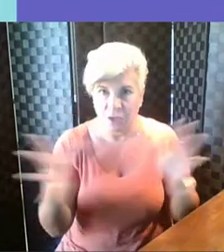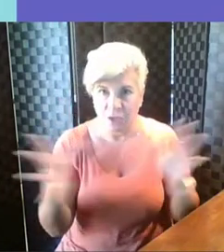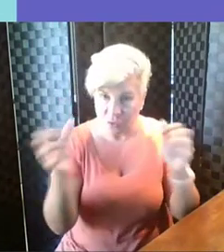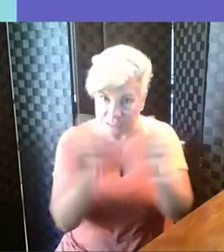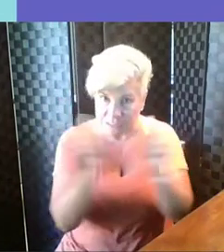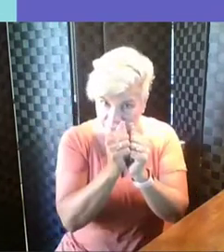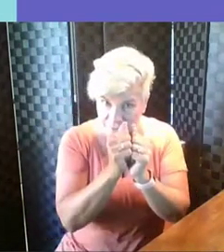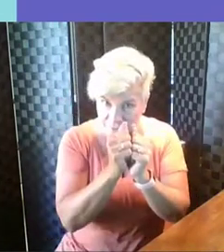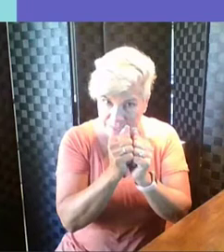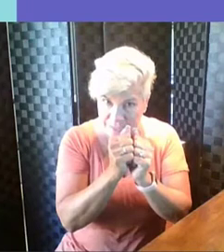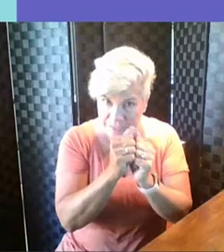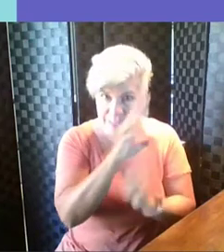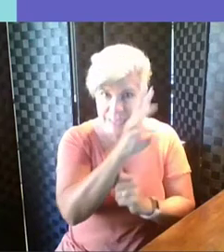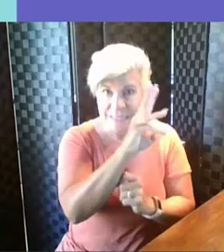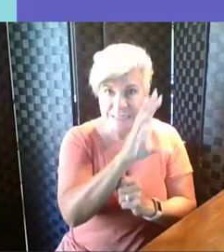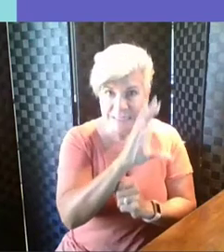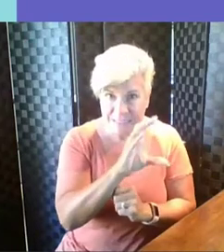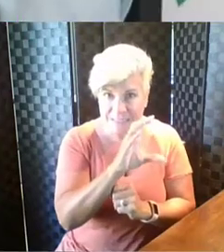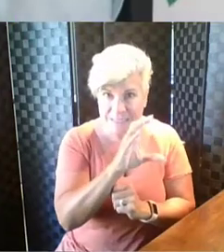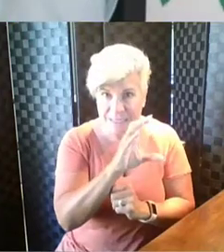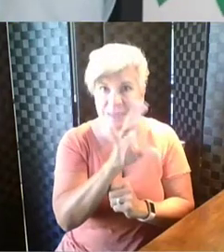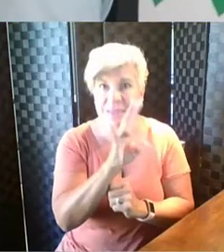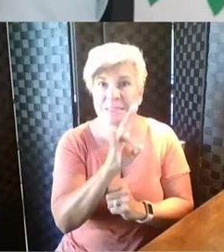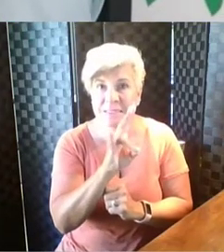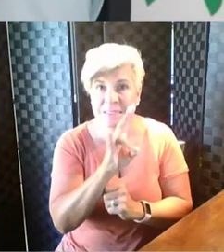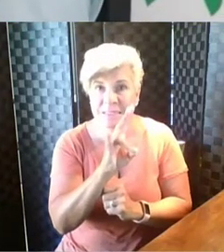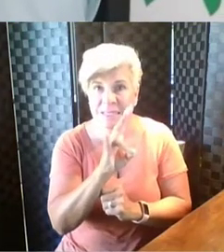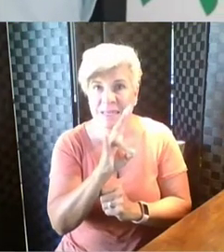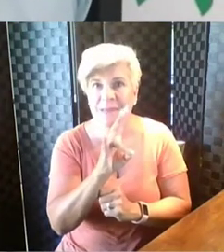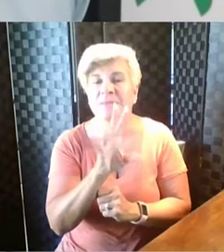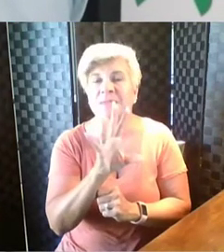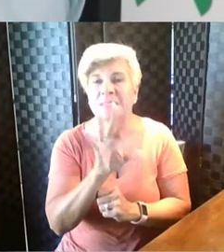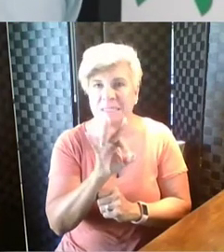those numbers and you add them together, you should have